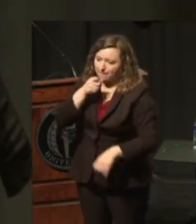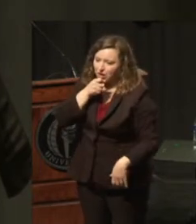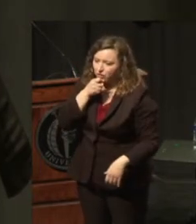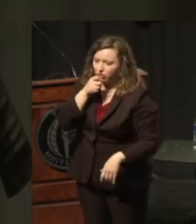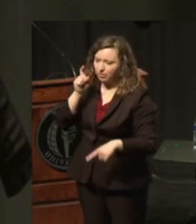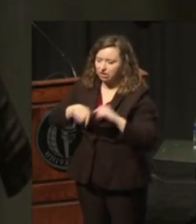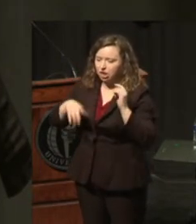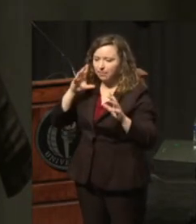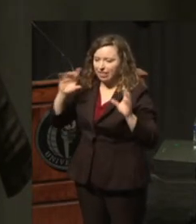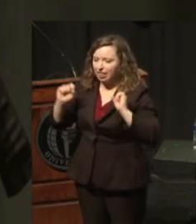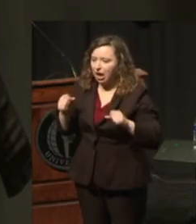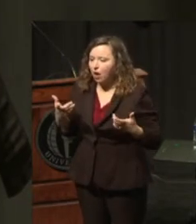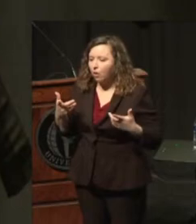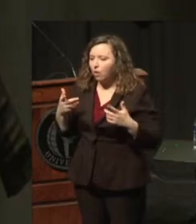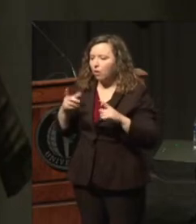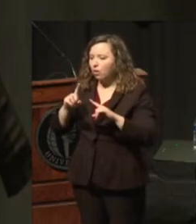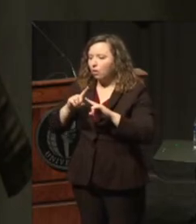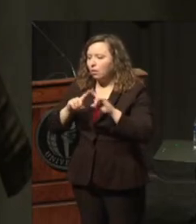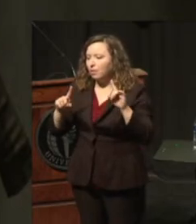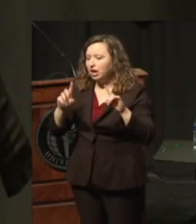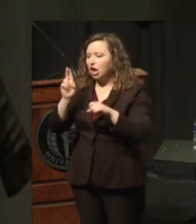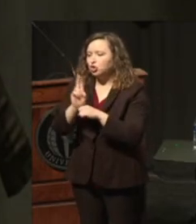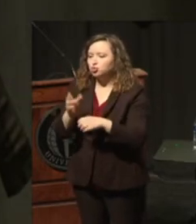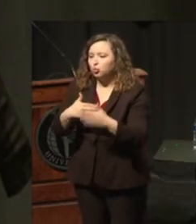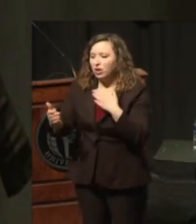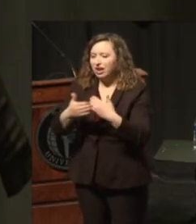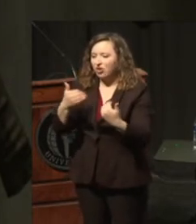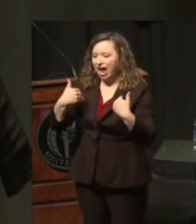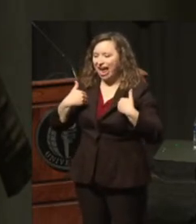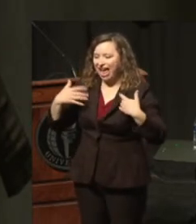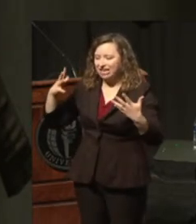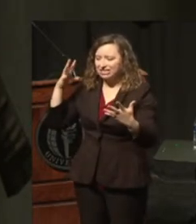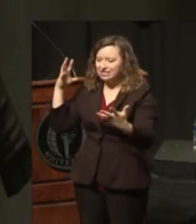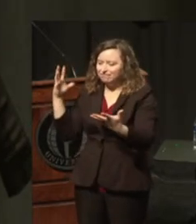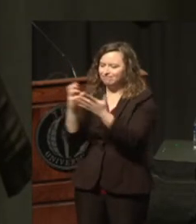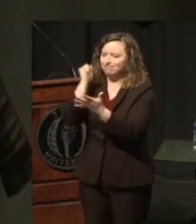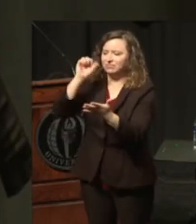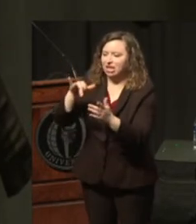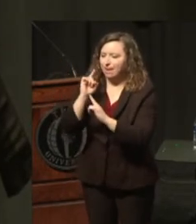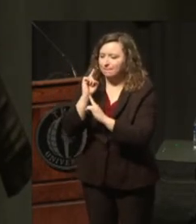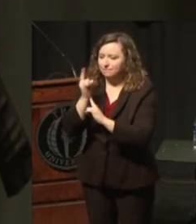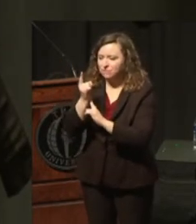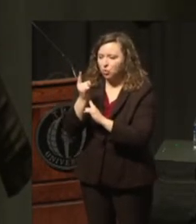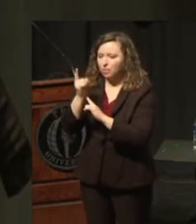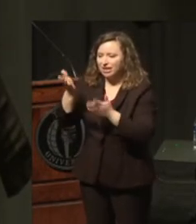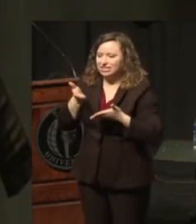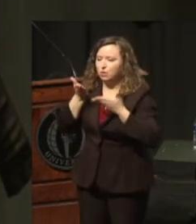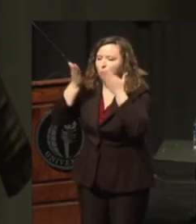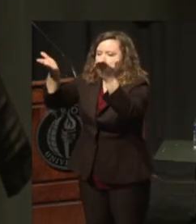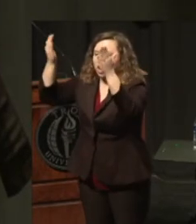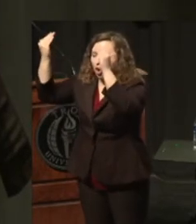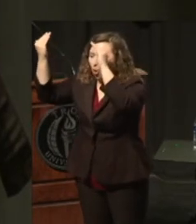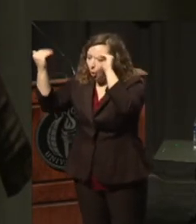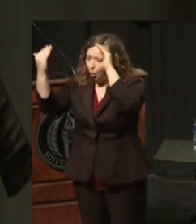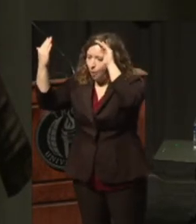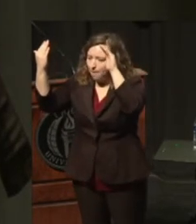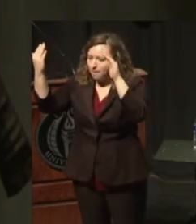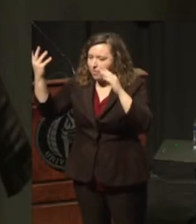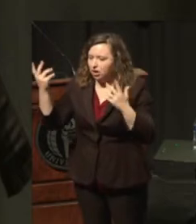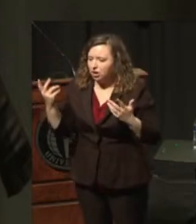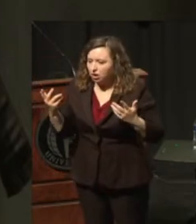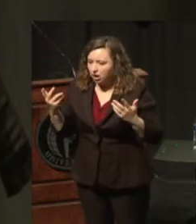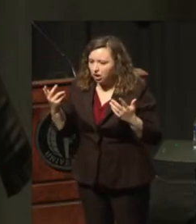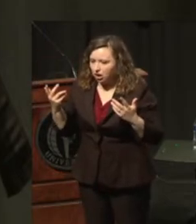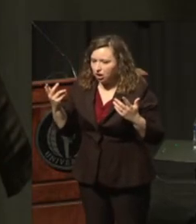I used what I got to seize the moment to bring hope to the community which was a part of it at that time. You don't think they had hope